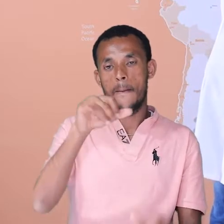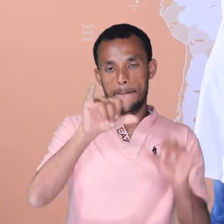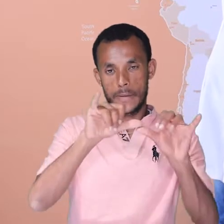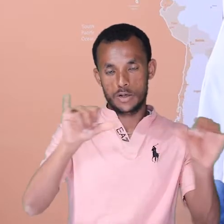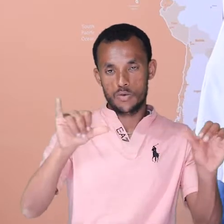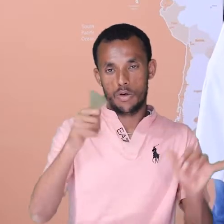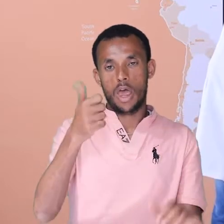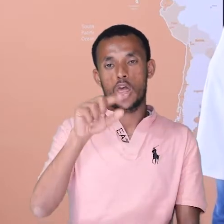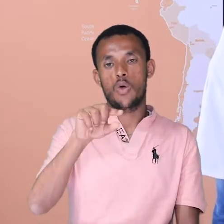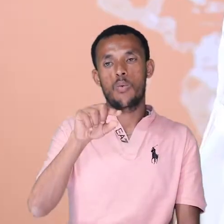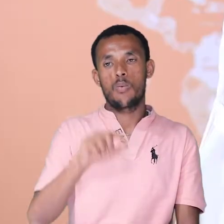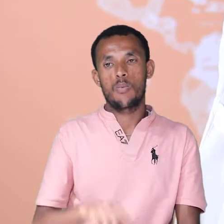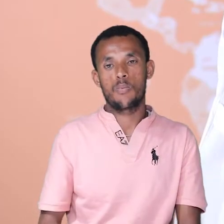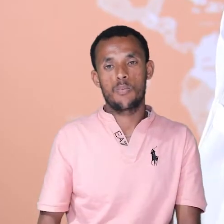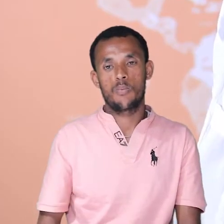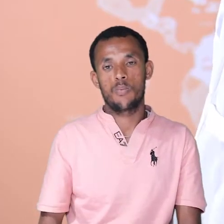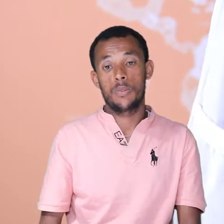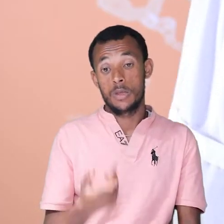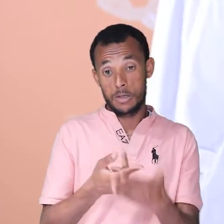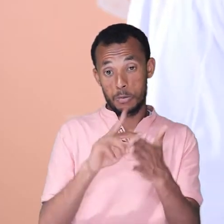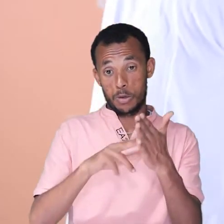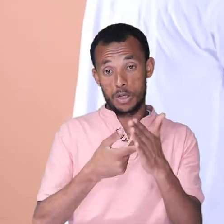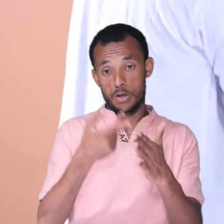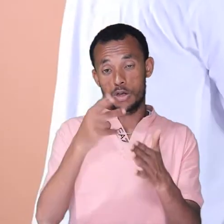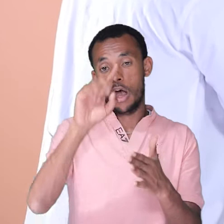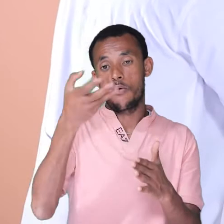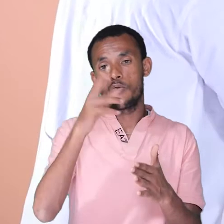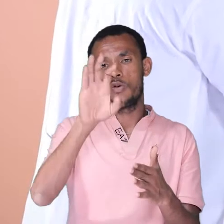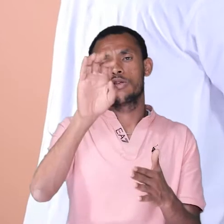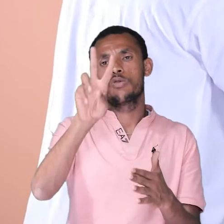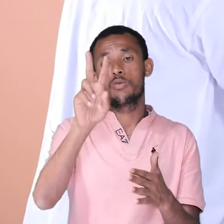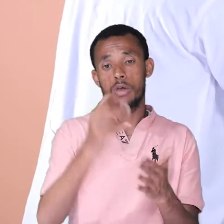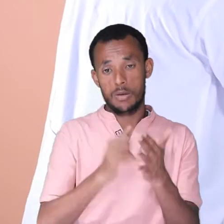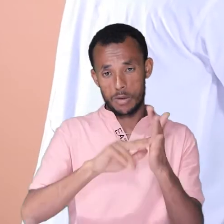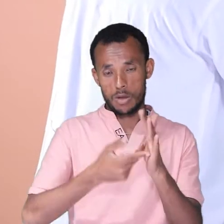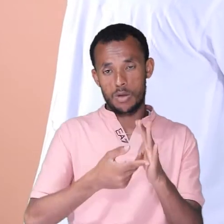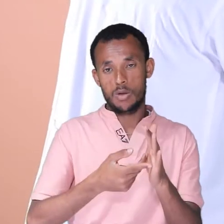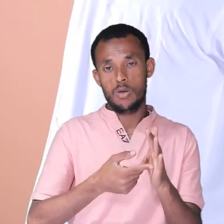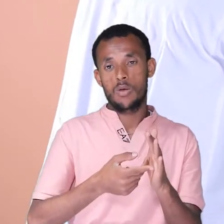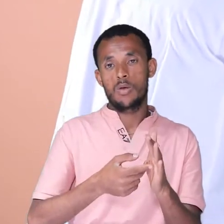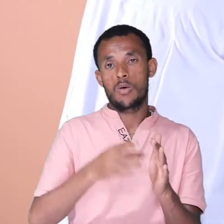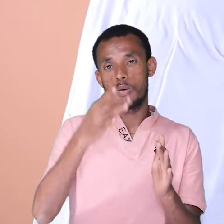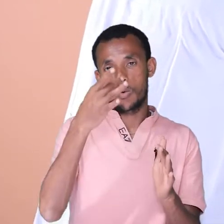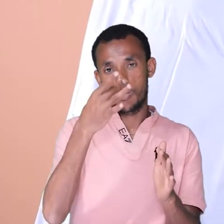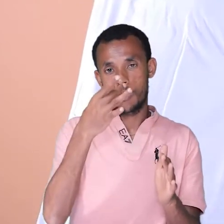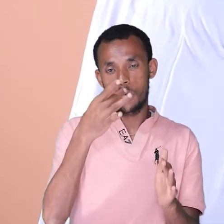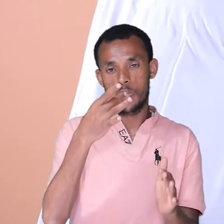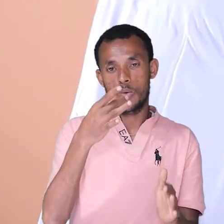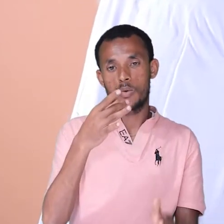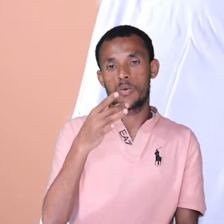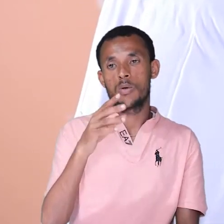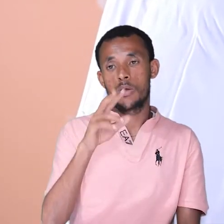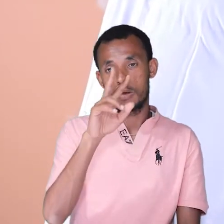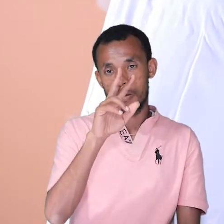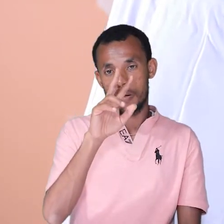of AQ. This means, what is half of 42? This means 18 degree equals half of